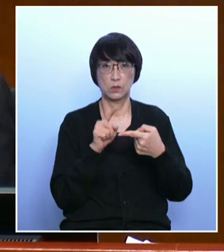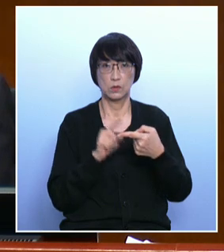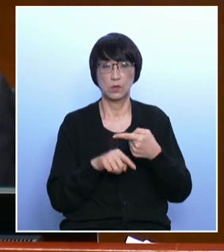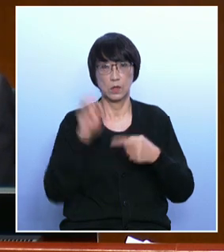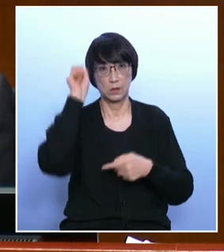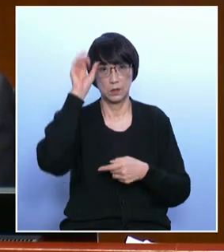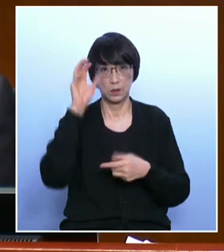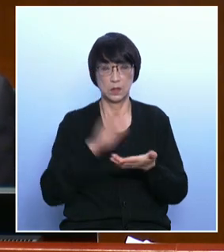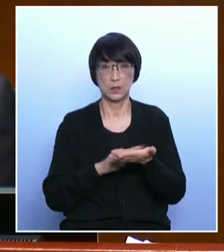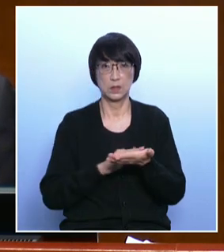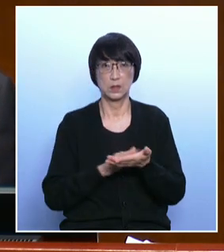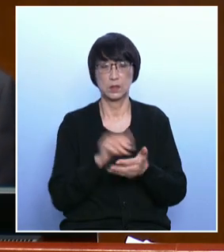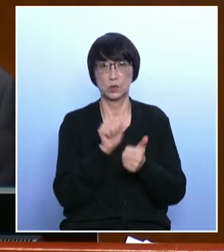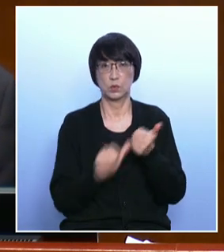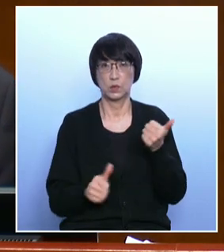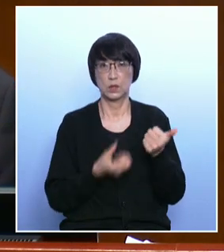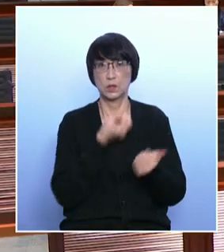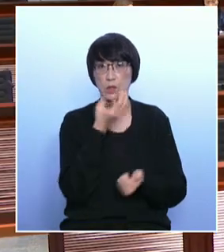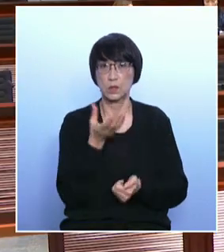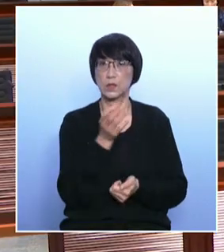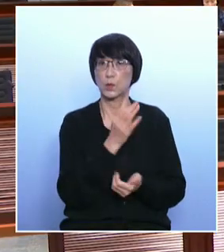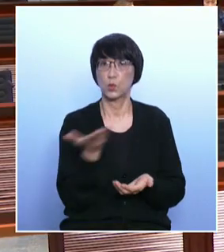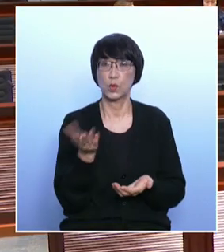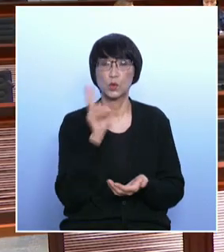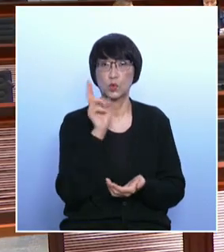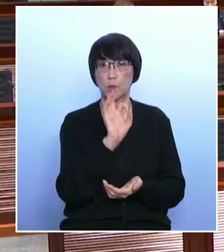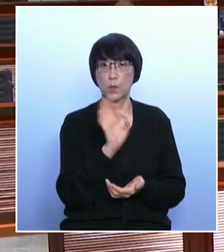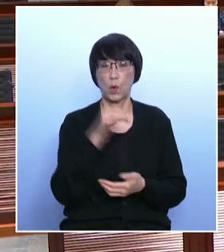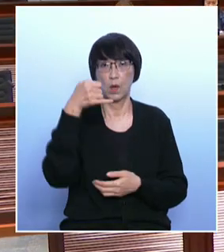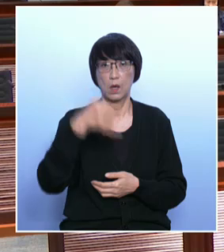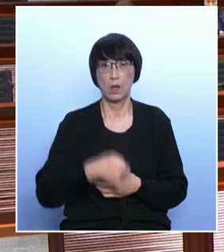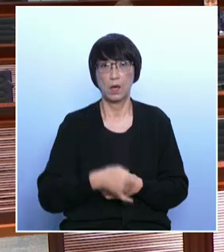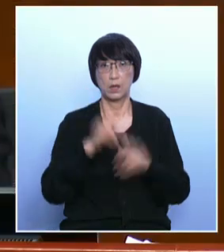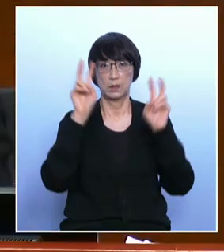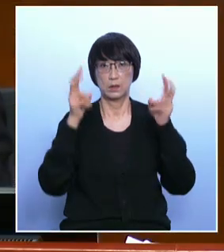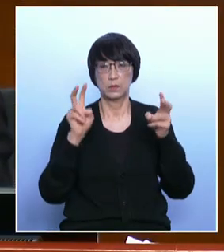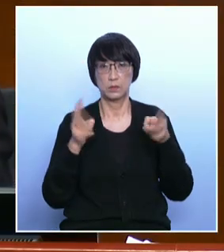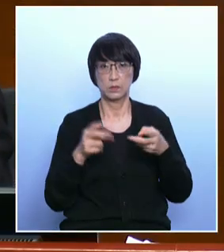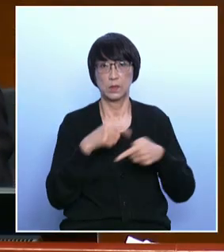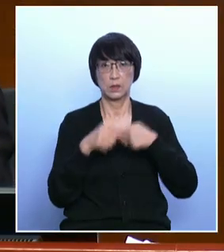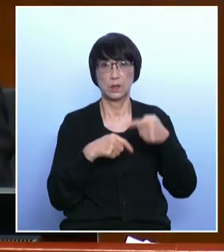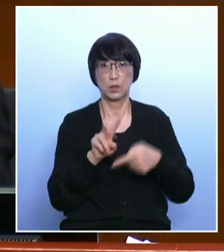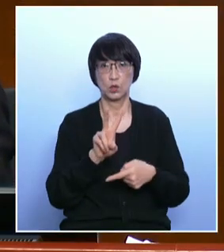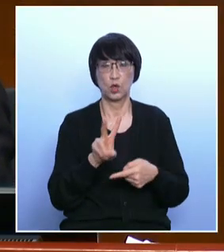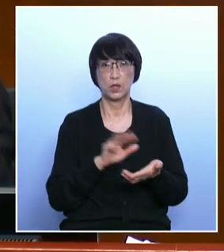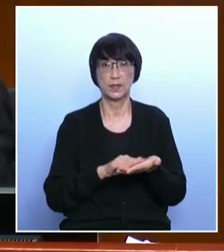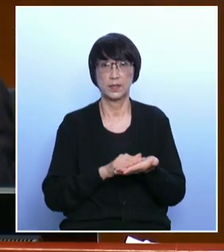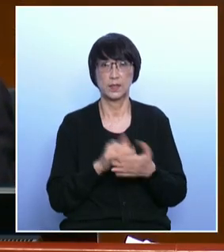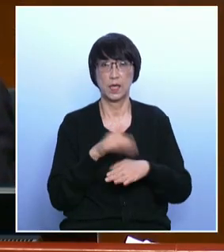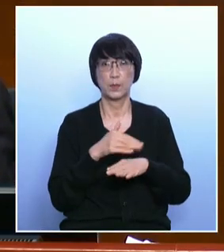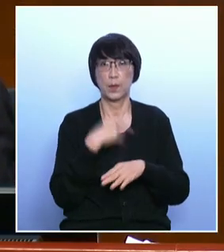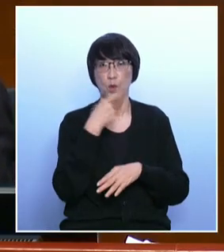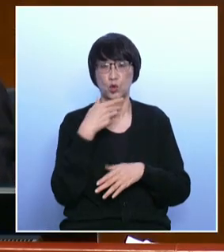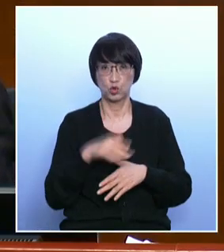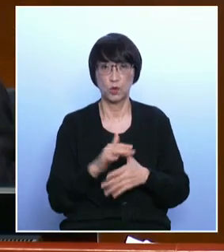progress on establishing the Institute for Medical Advancement and Clinical Excellence. Any views from members? If no, we will discuss these 2